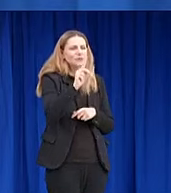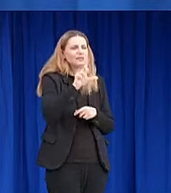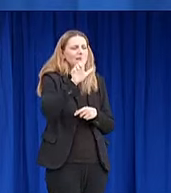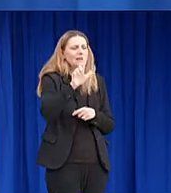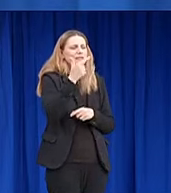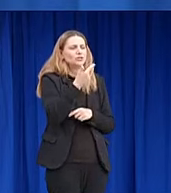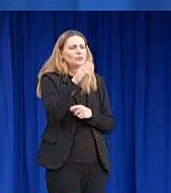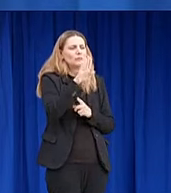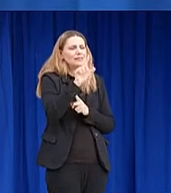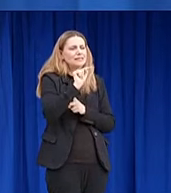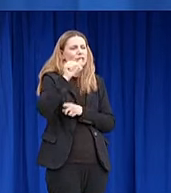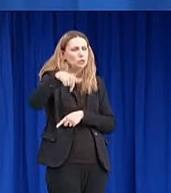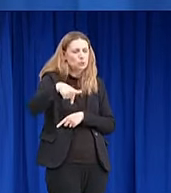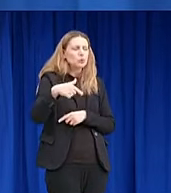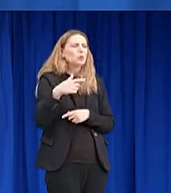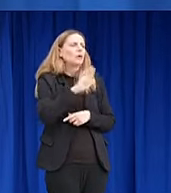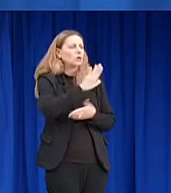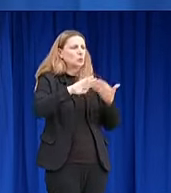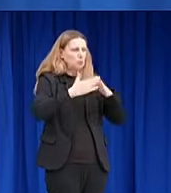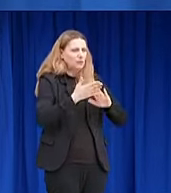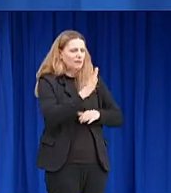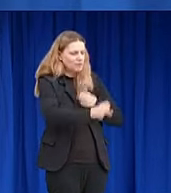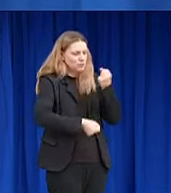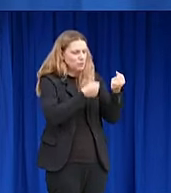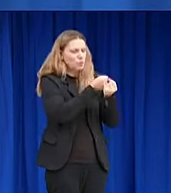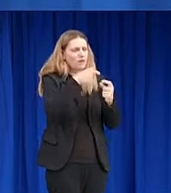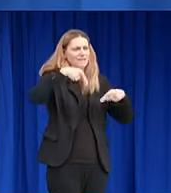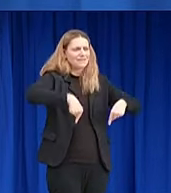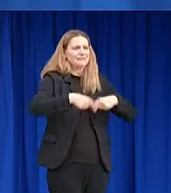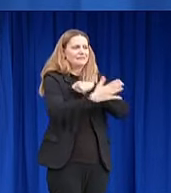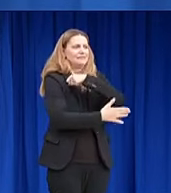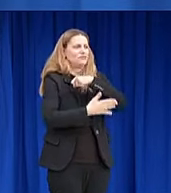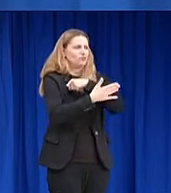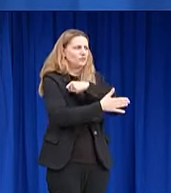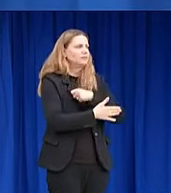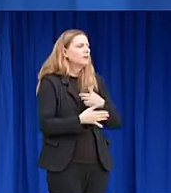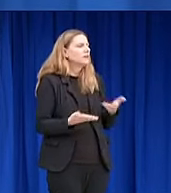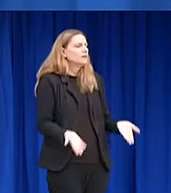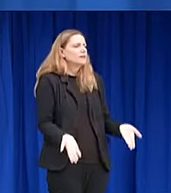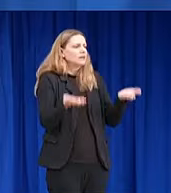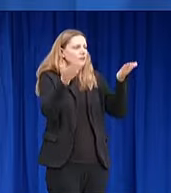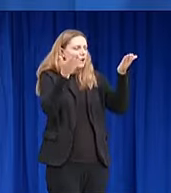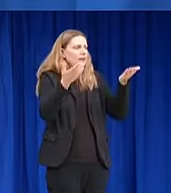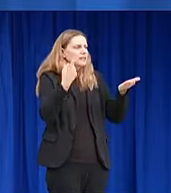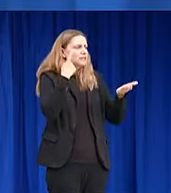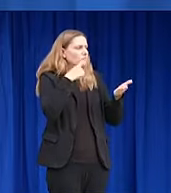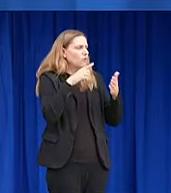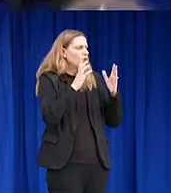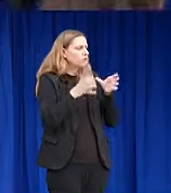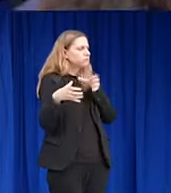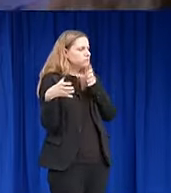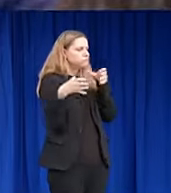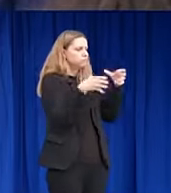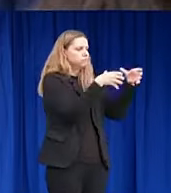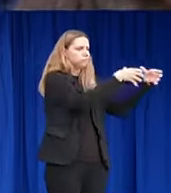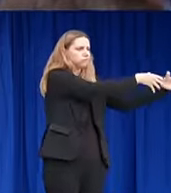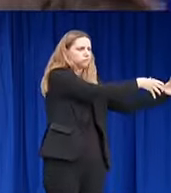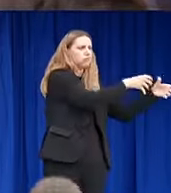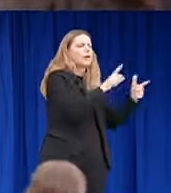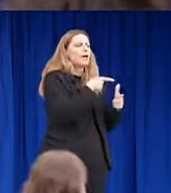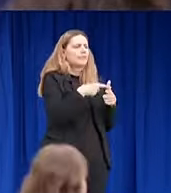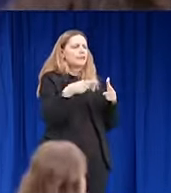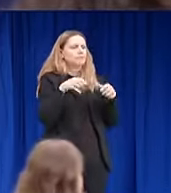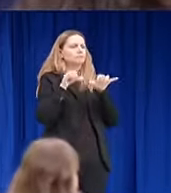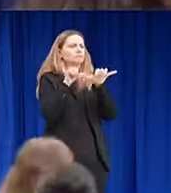nation. Please stand for the departure of the official party and remain standing for the service medley.